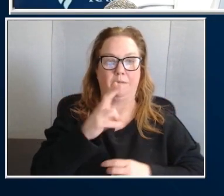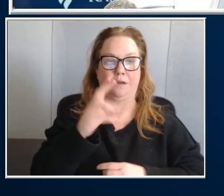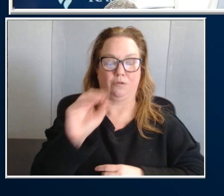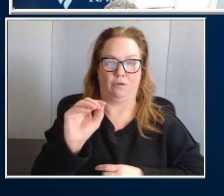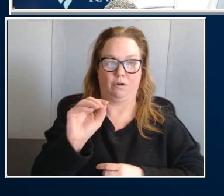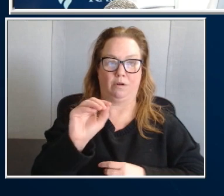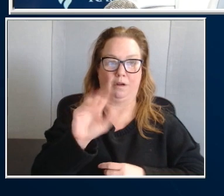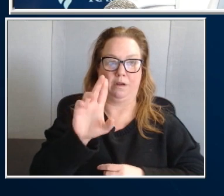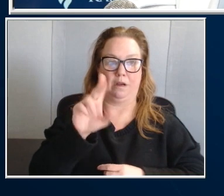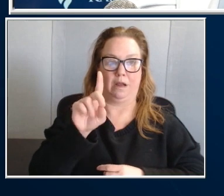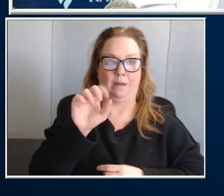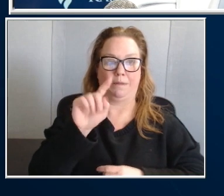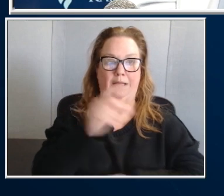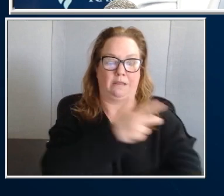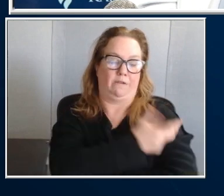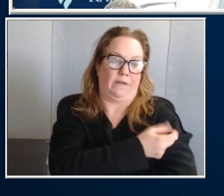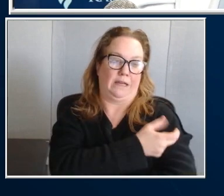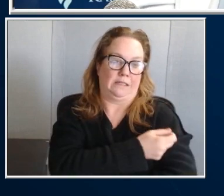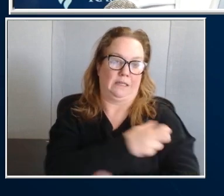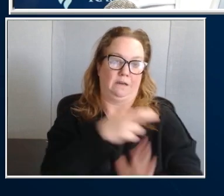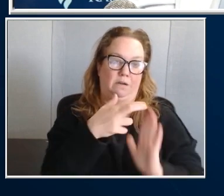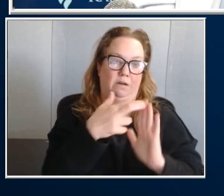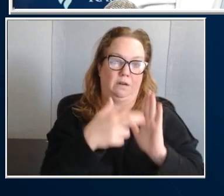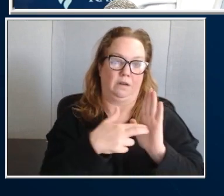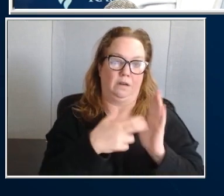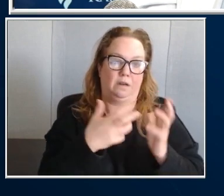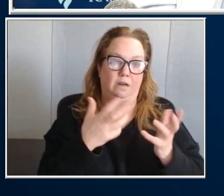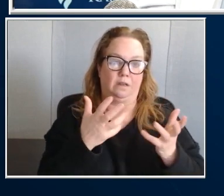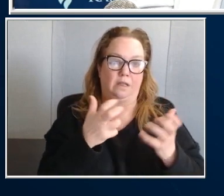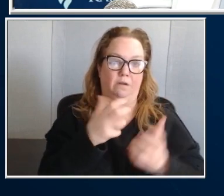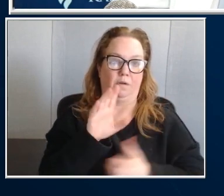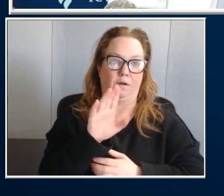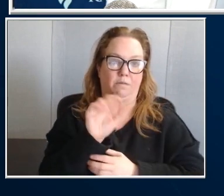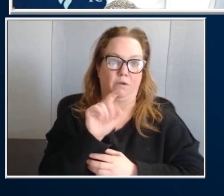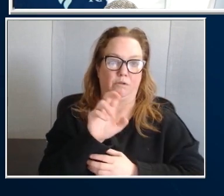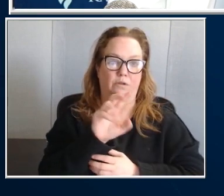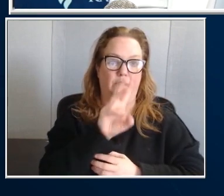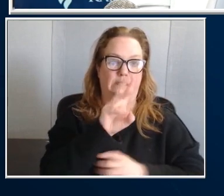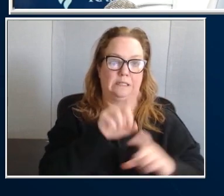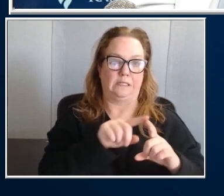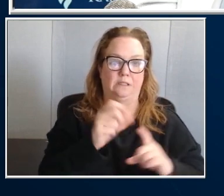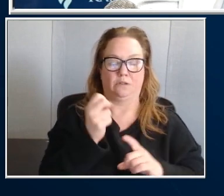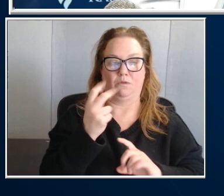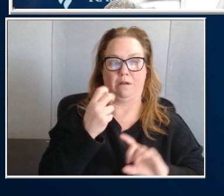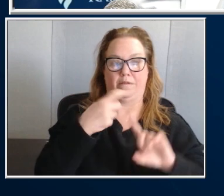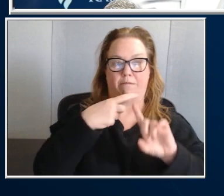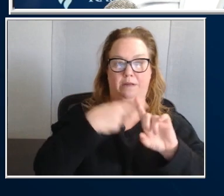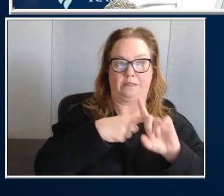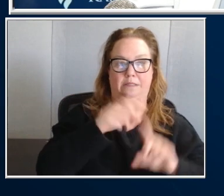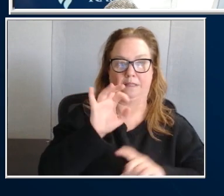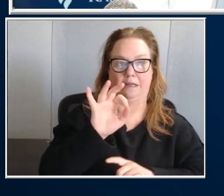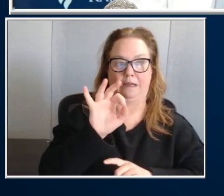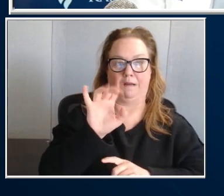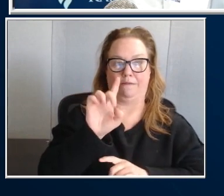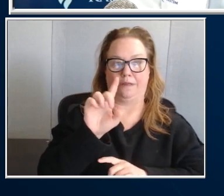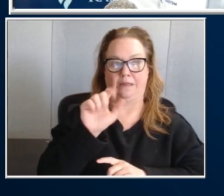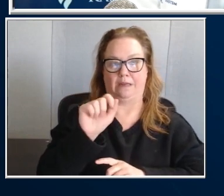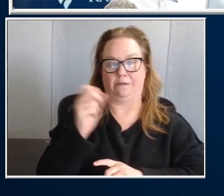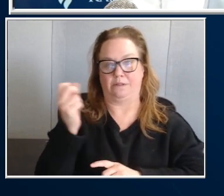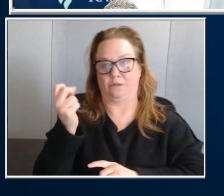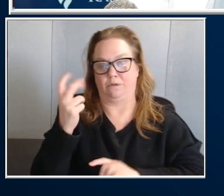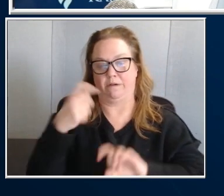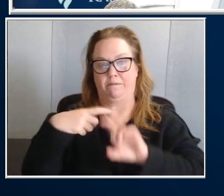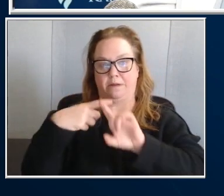their COVID-19 vaccine guidelines. They want boosters between 6 and 12 months. I think the FDA was kind of tilting towards 12